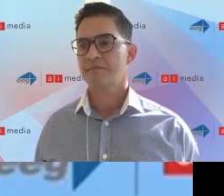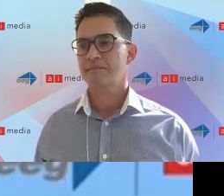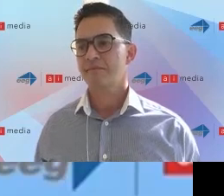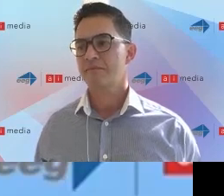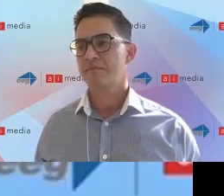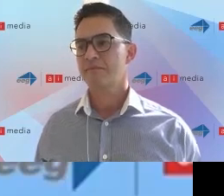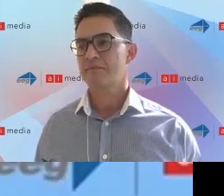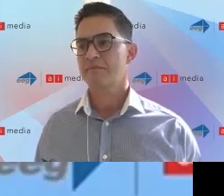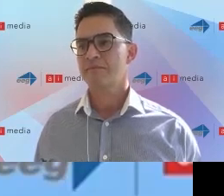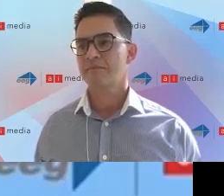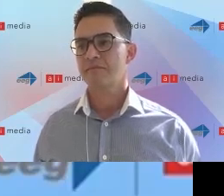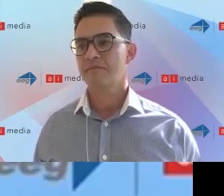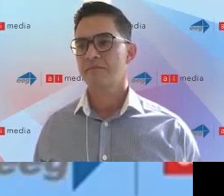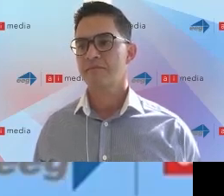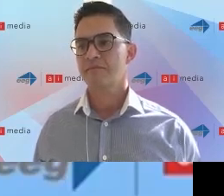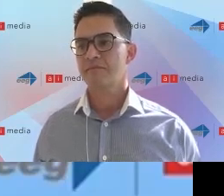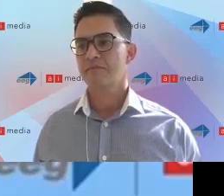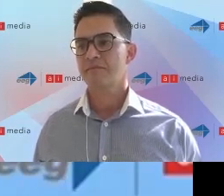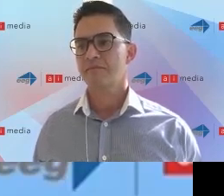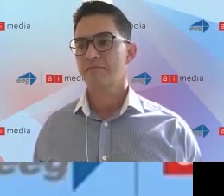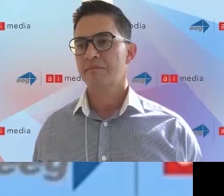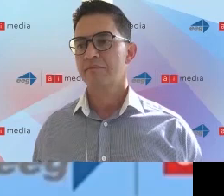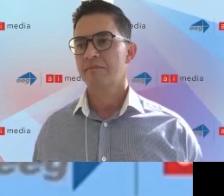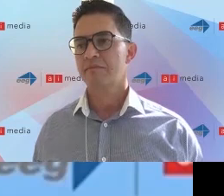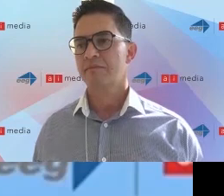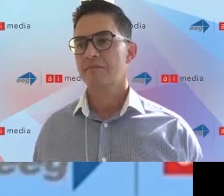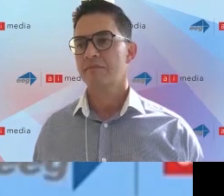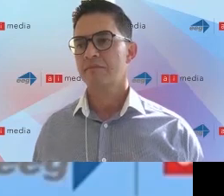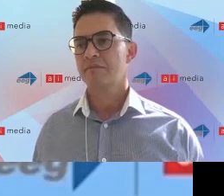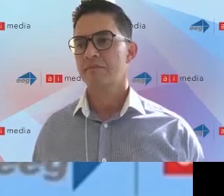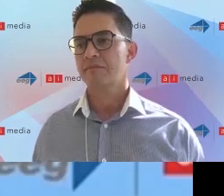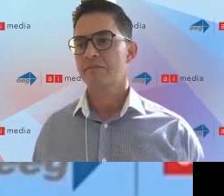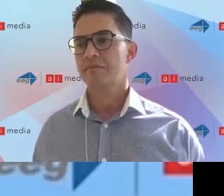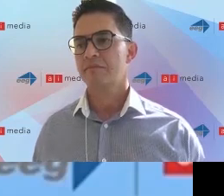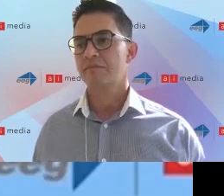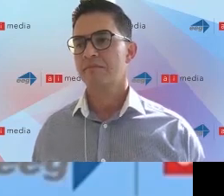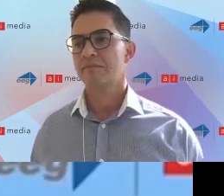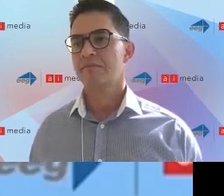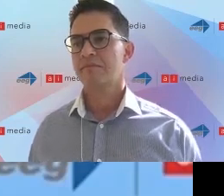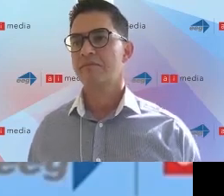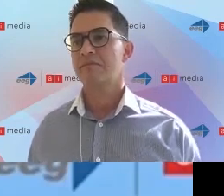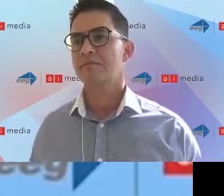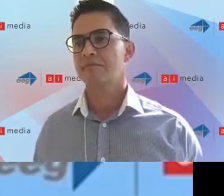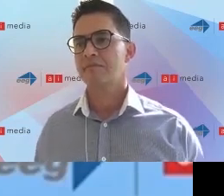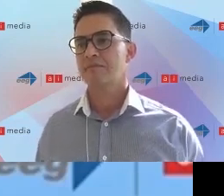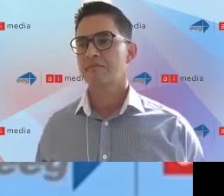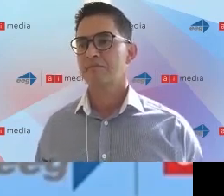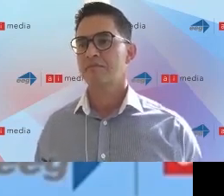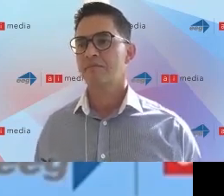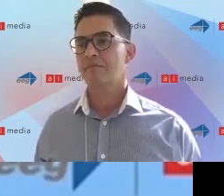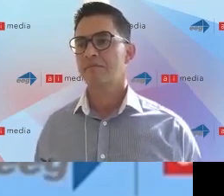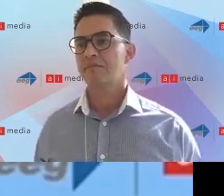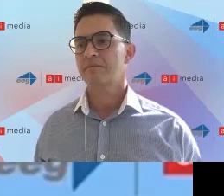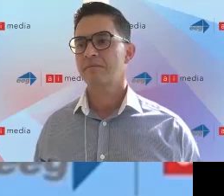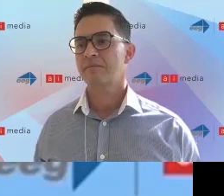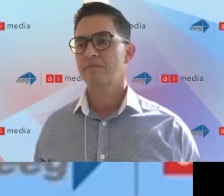accessibility in media and entertainment. We provide AI-based speech-to-text services, human